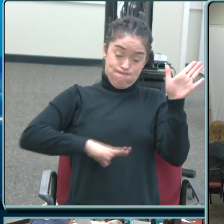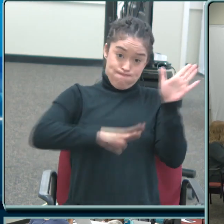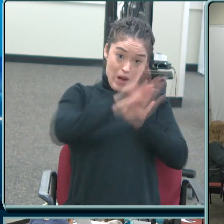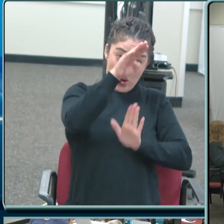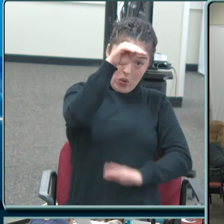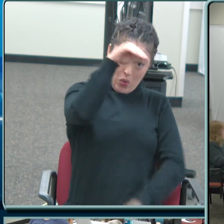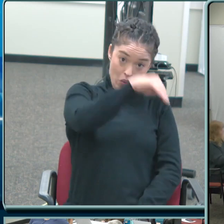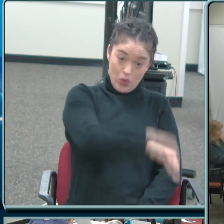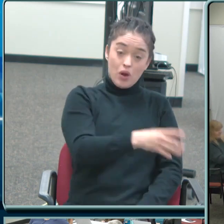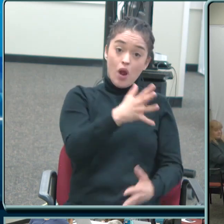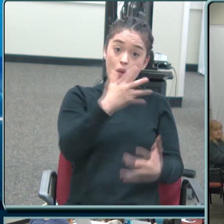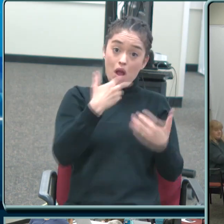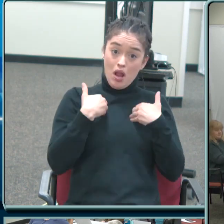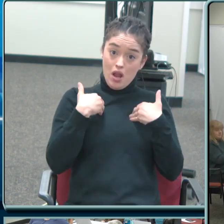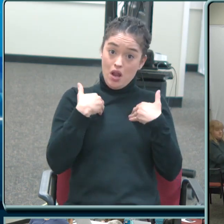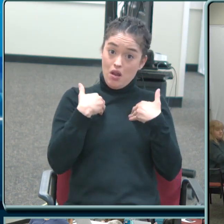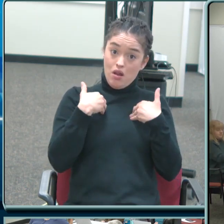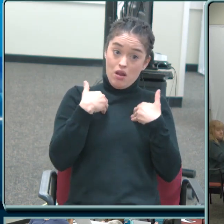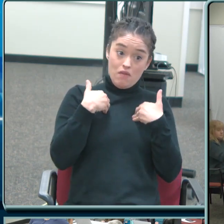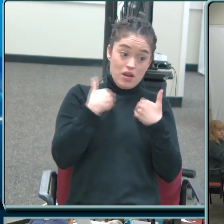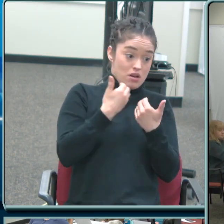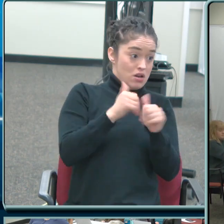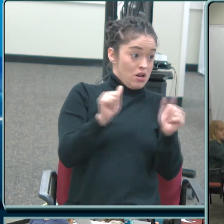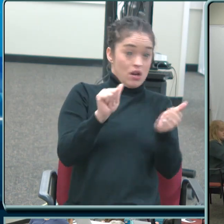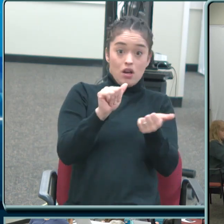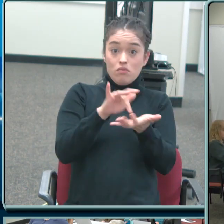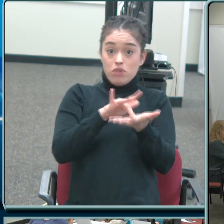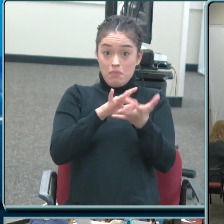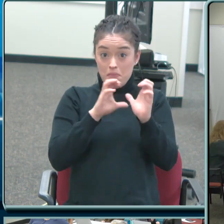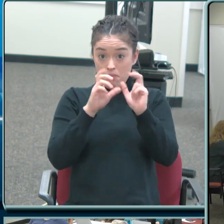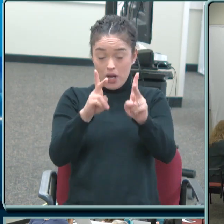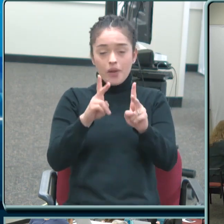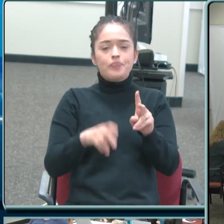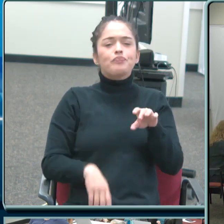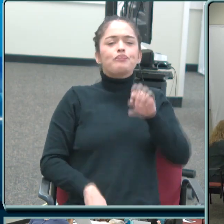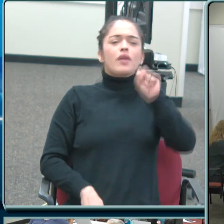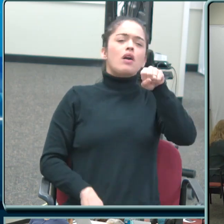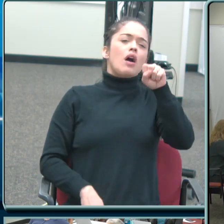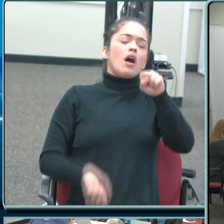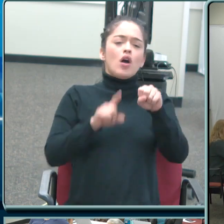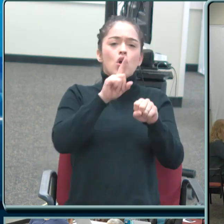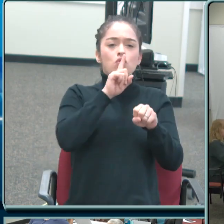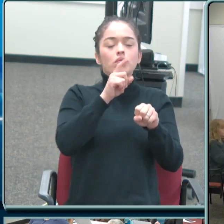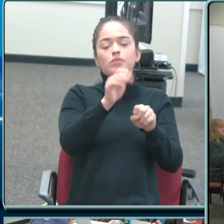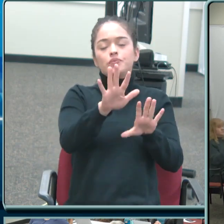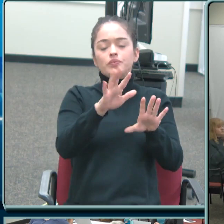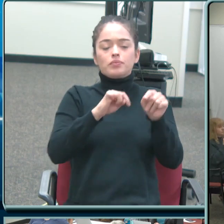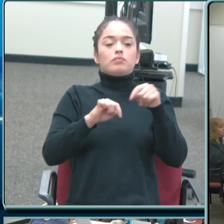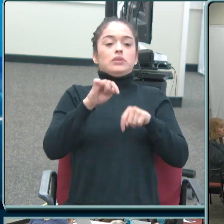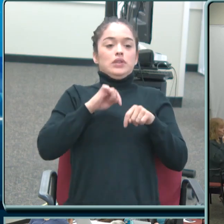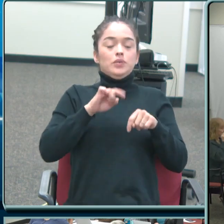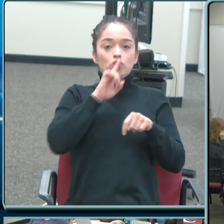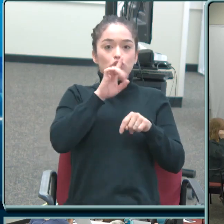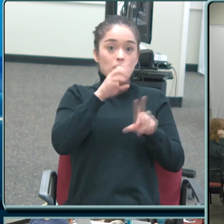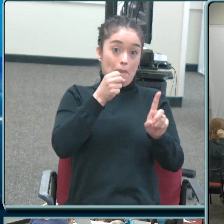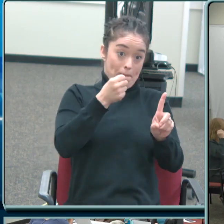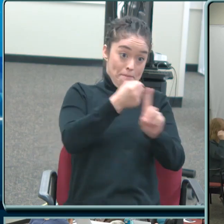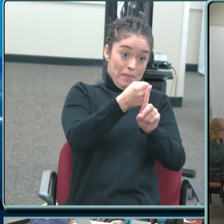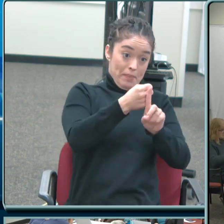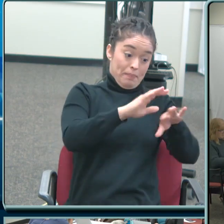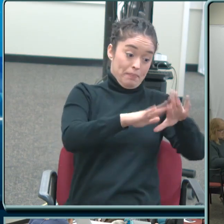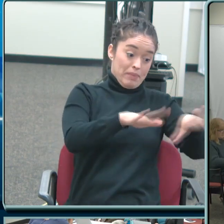we seeing those supplies come back? Are you aware of any of that? Yeah, so I think there were a couple of things. So this is impacting the